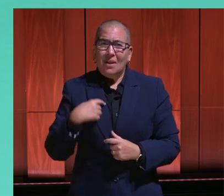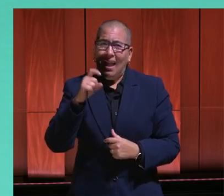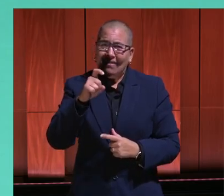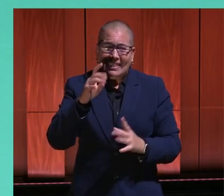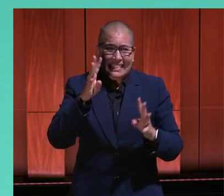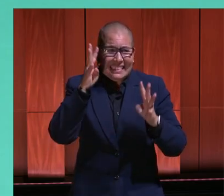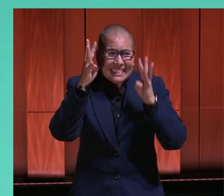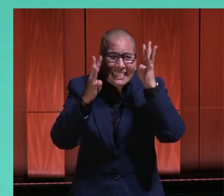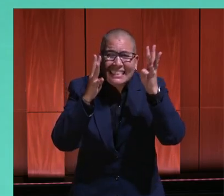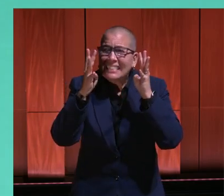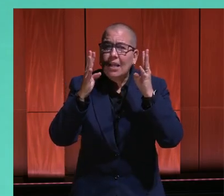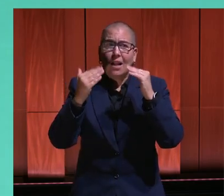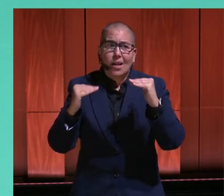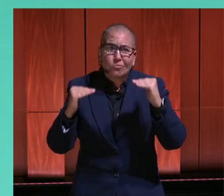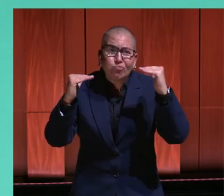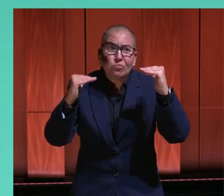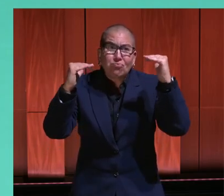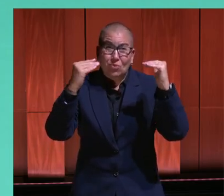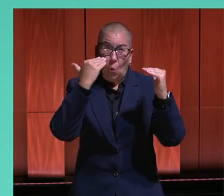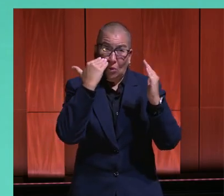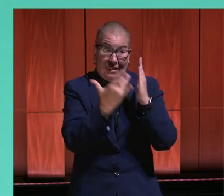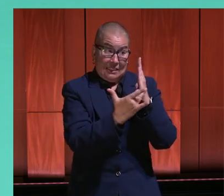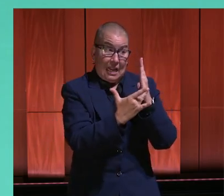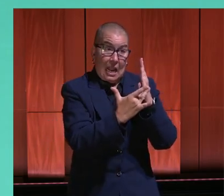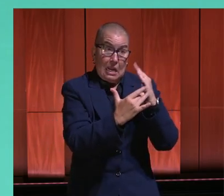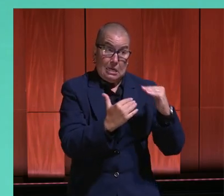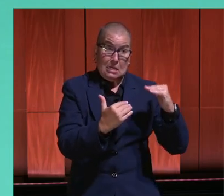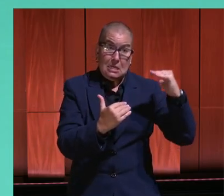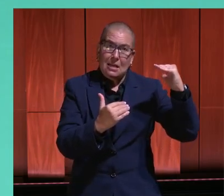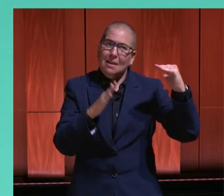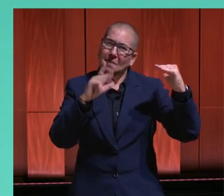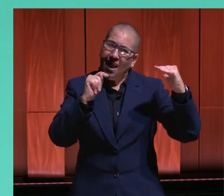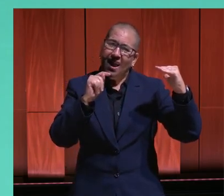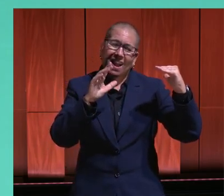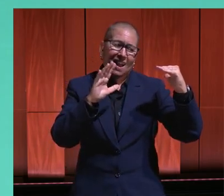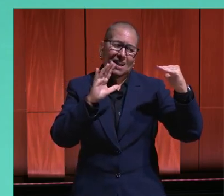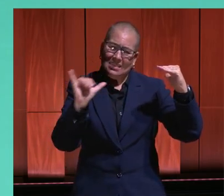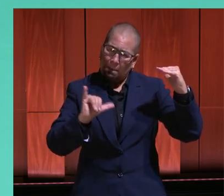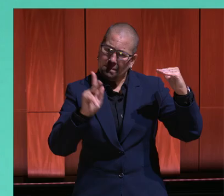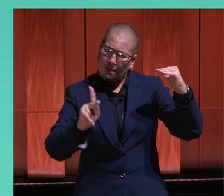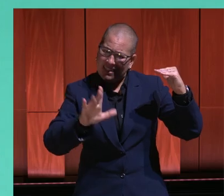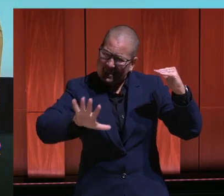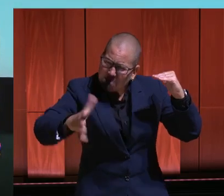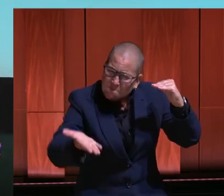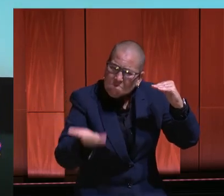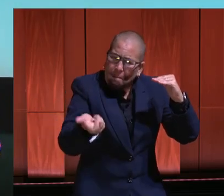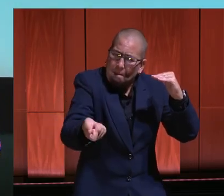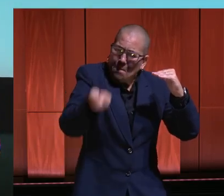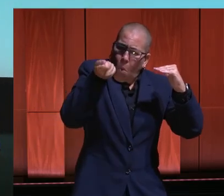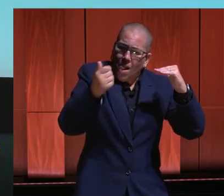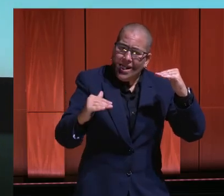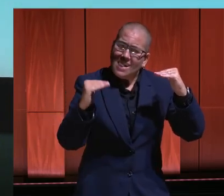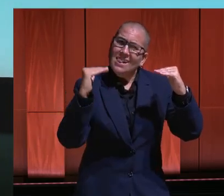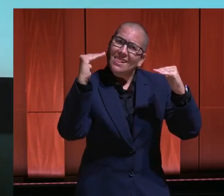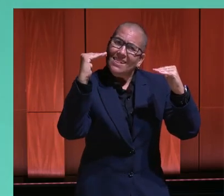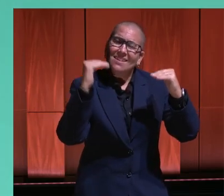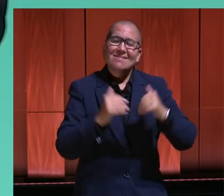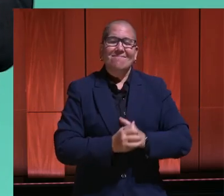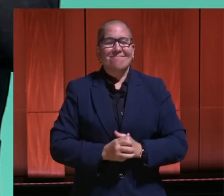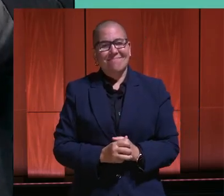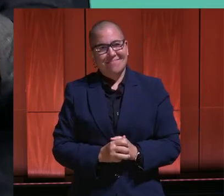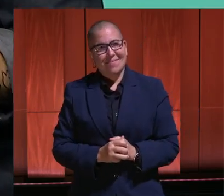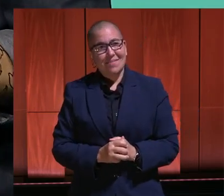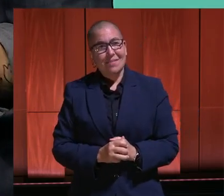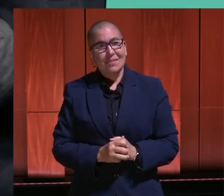not just the technology, which is cool, but Yeah, 100%. And we talk about people and purpose a lot, making sure